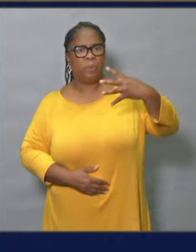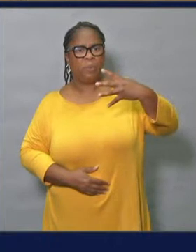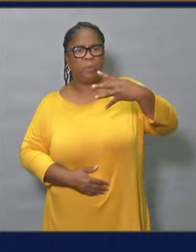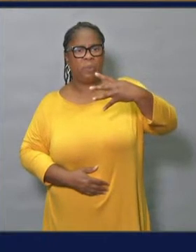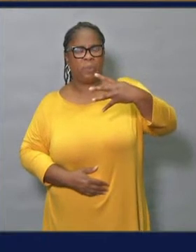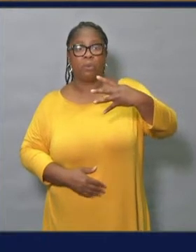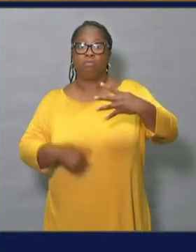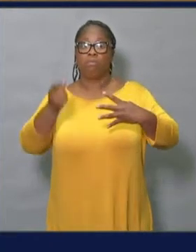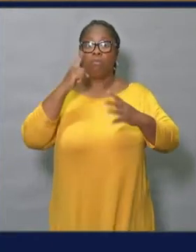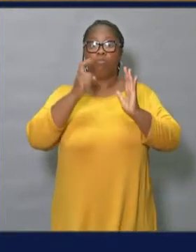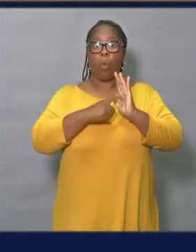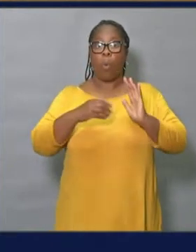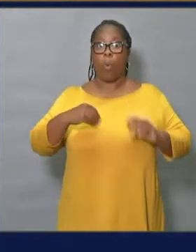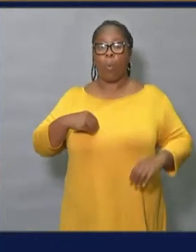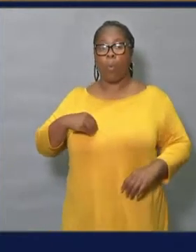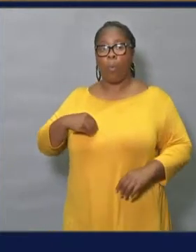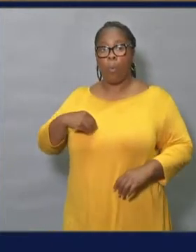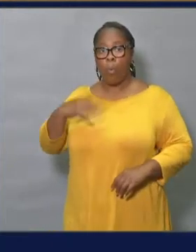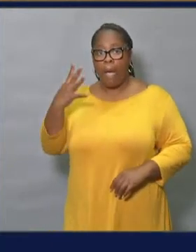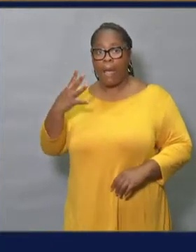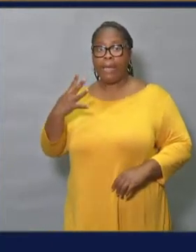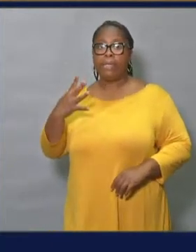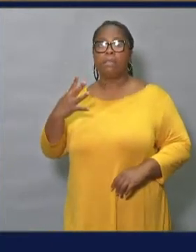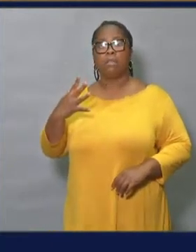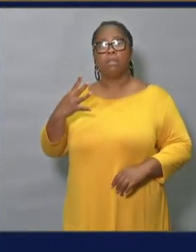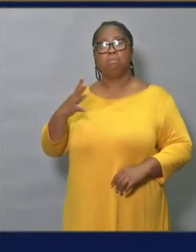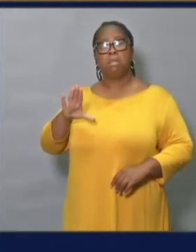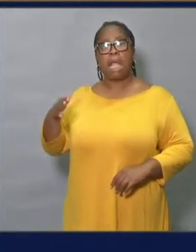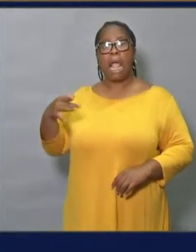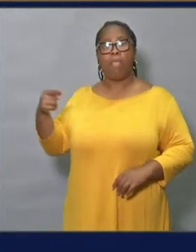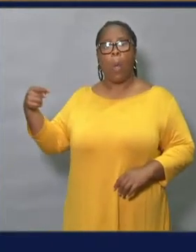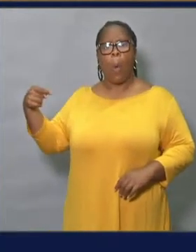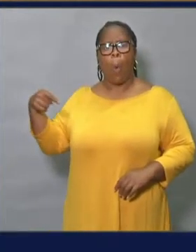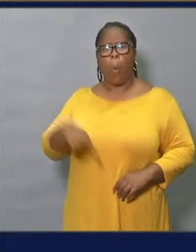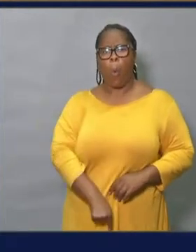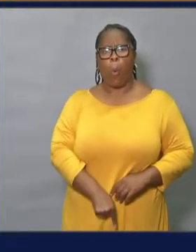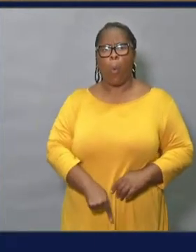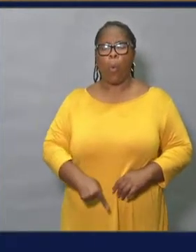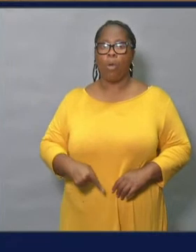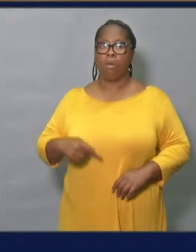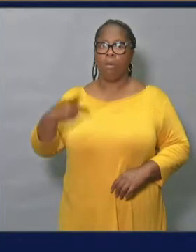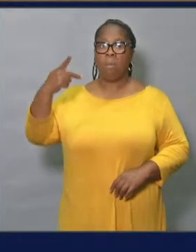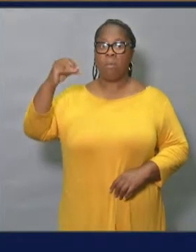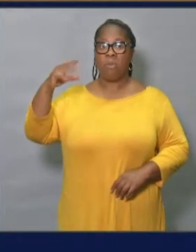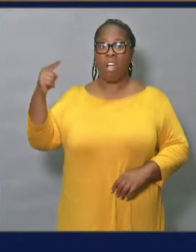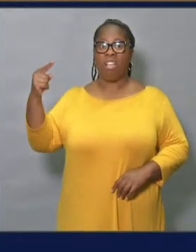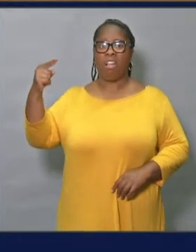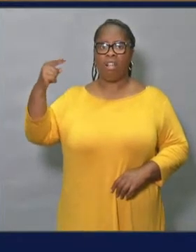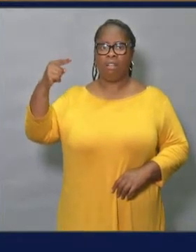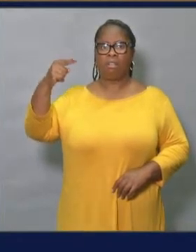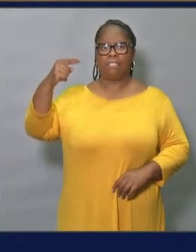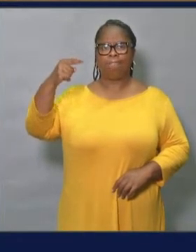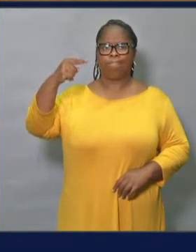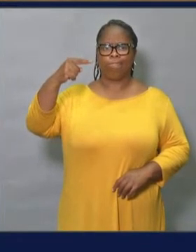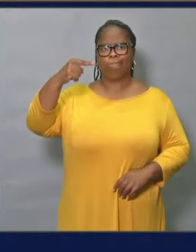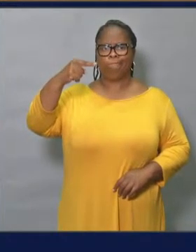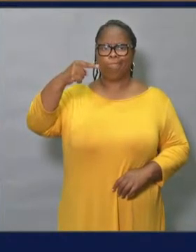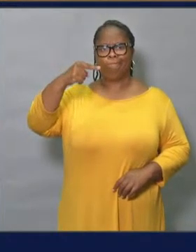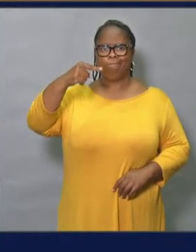less of a decline than deaths among people who are white. Take the next slide, please.